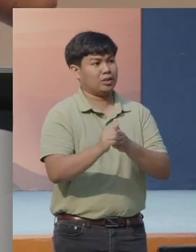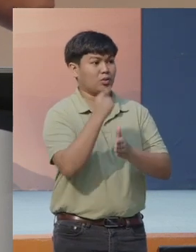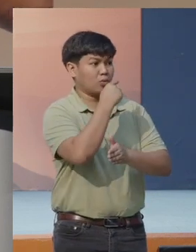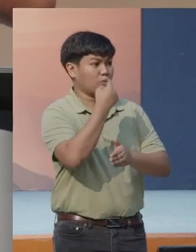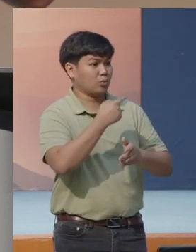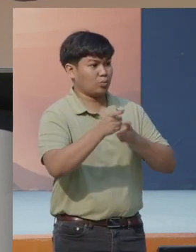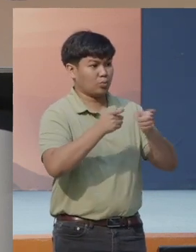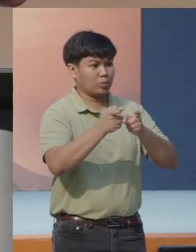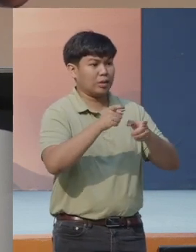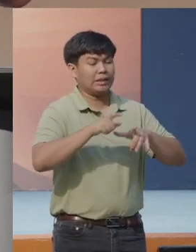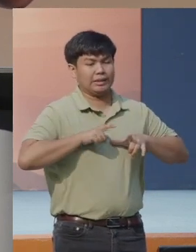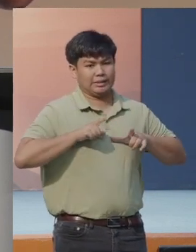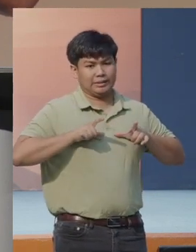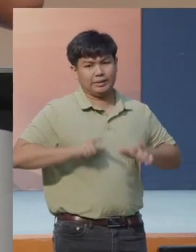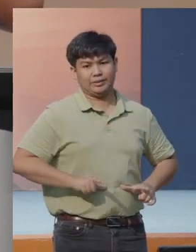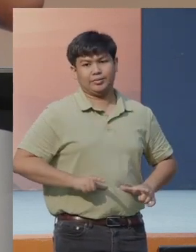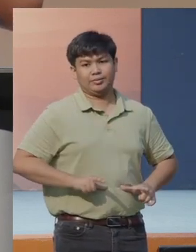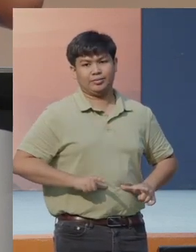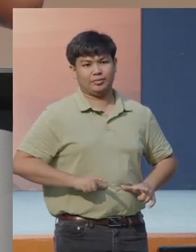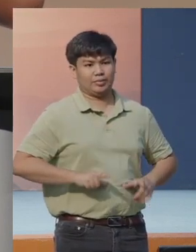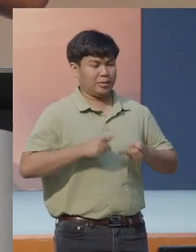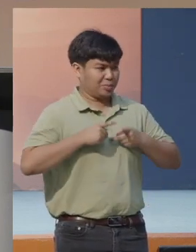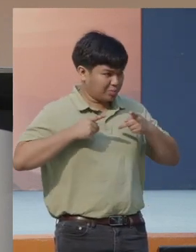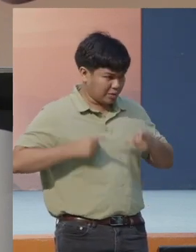Levites, the priests of God.